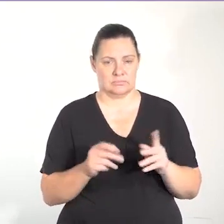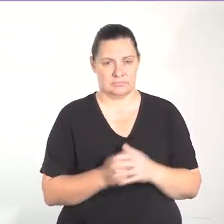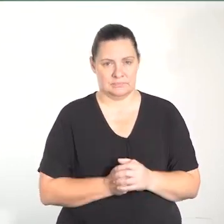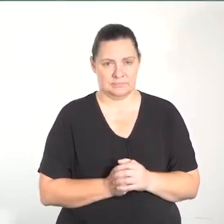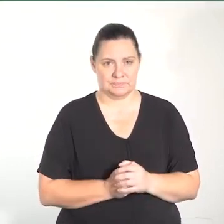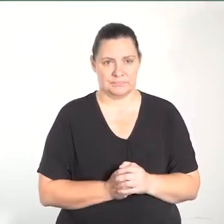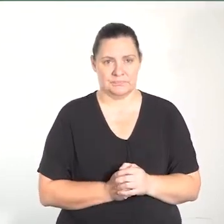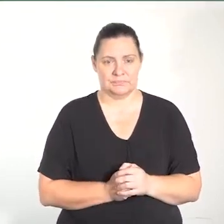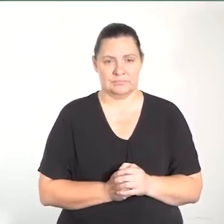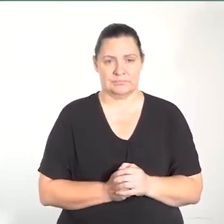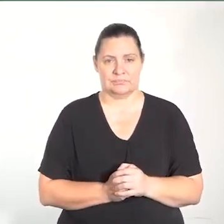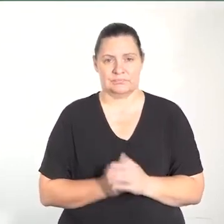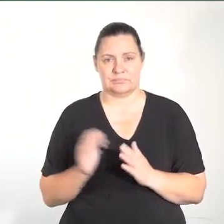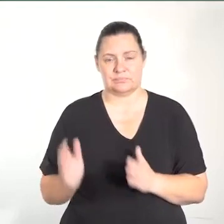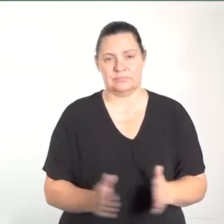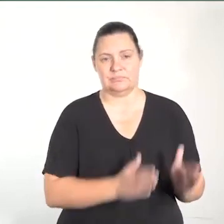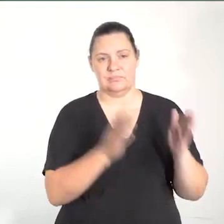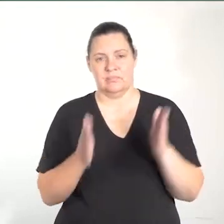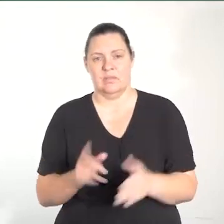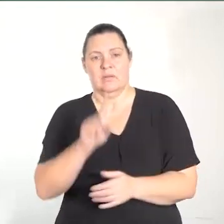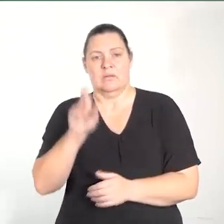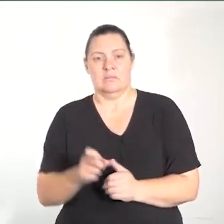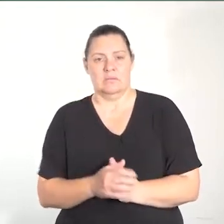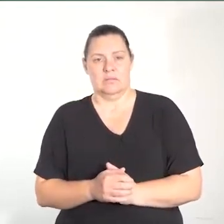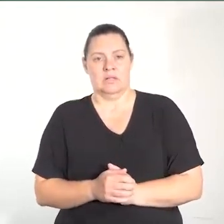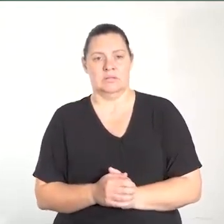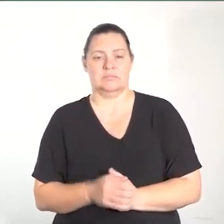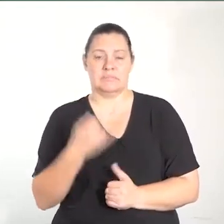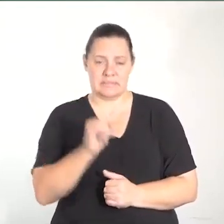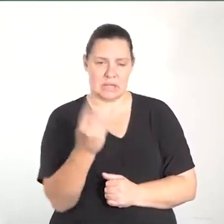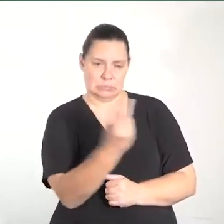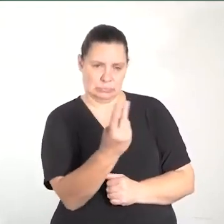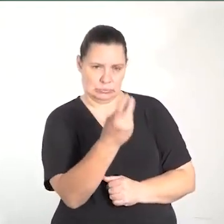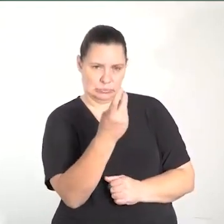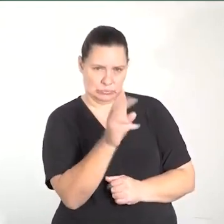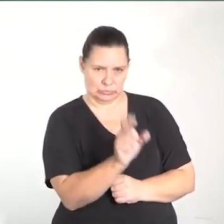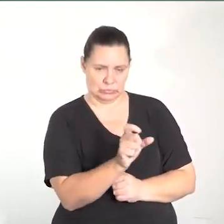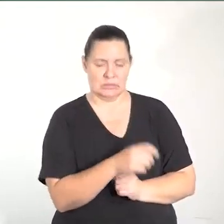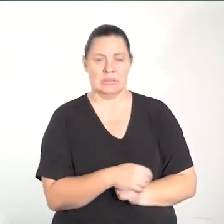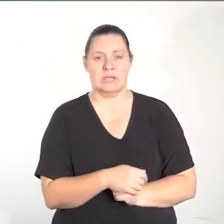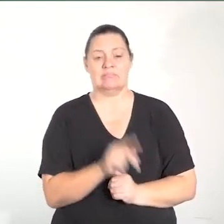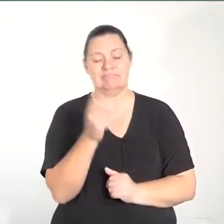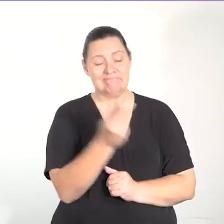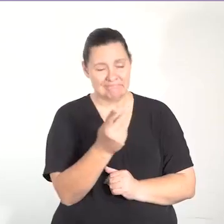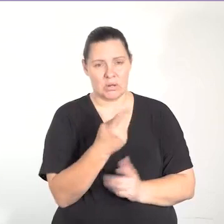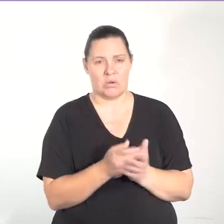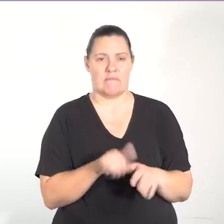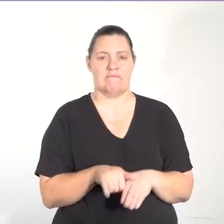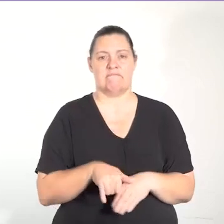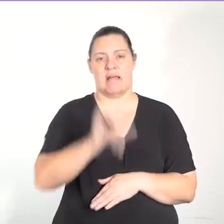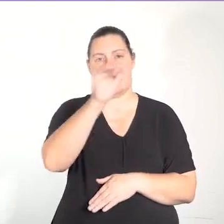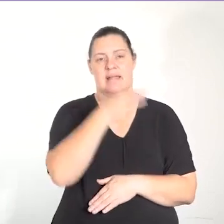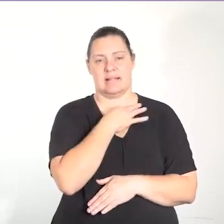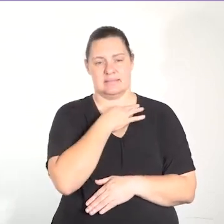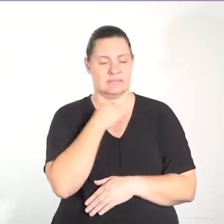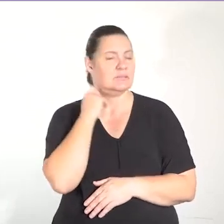Okay. Let us move on to the next question. So we are still with Busi and Kensani. Now, Busi and Kensani are on a